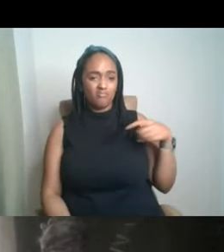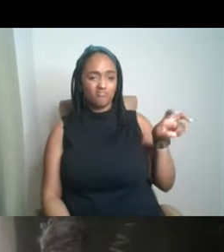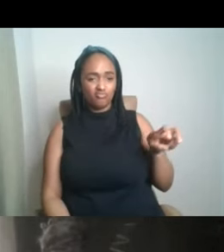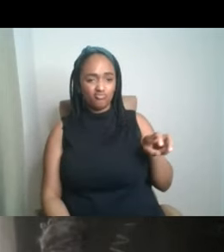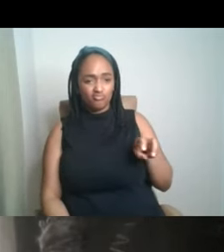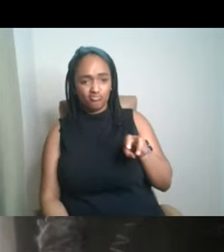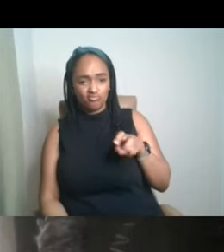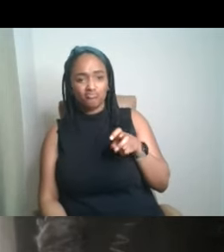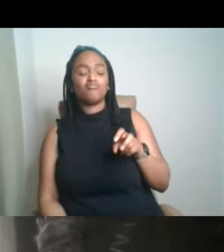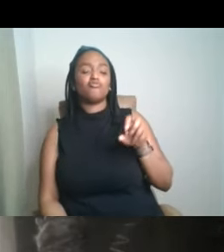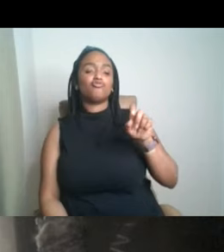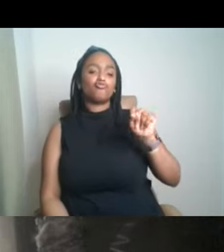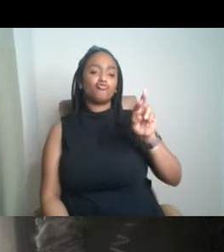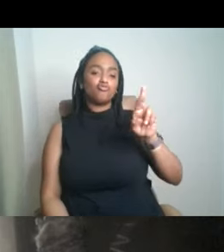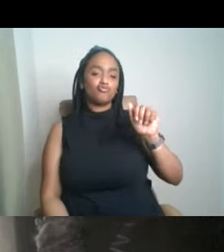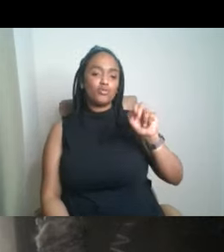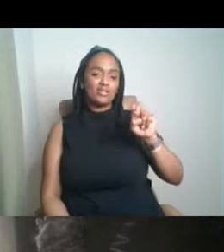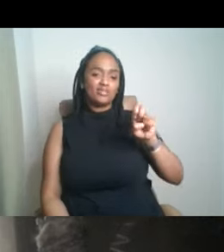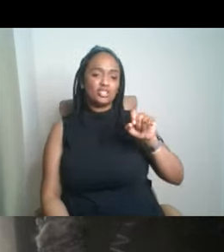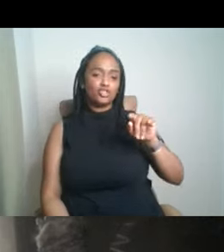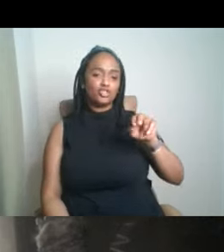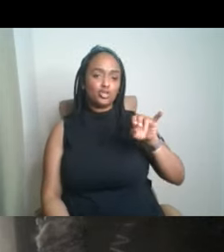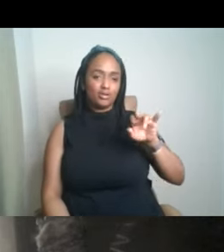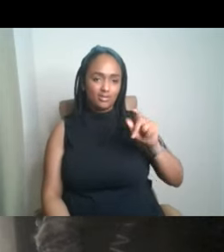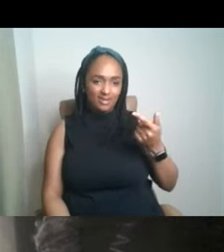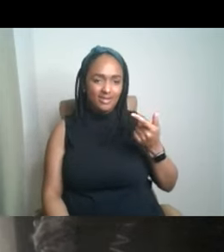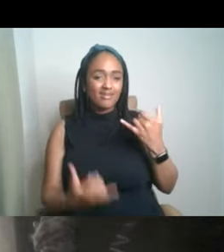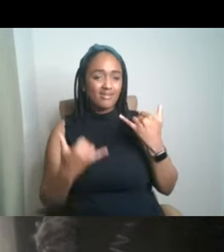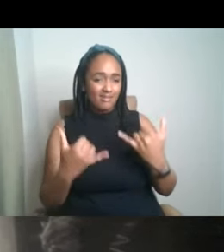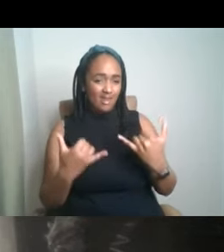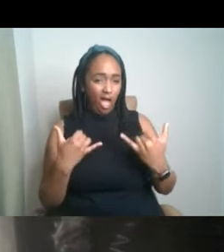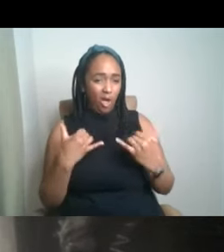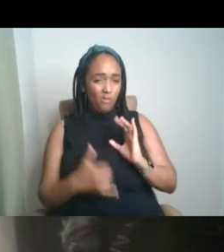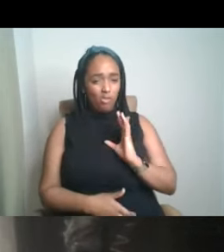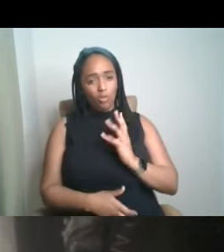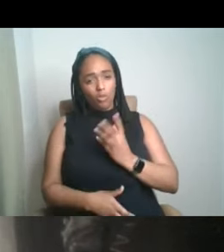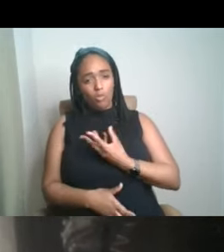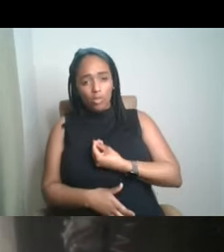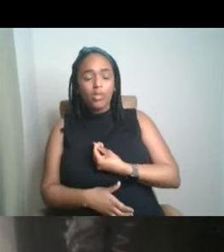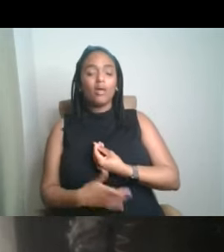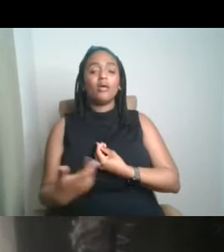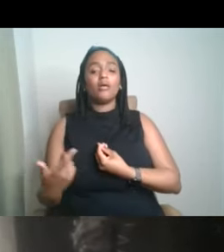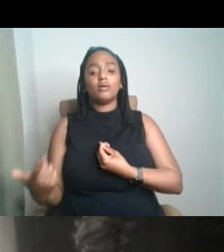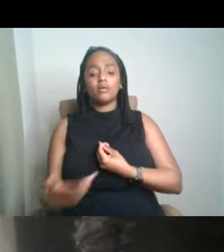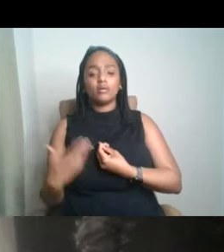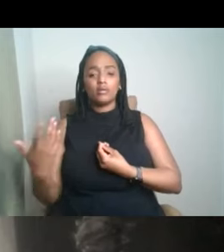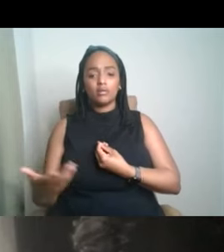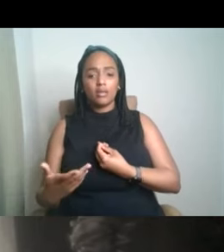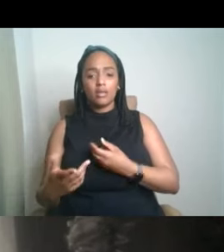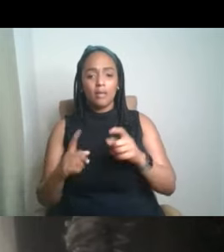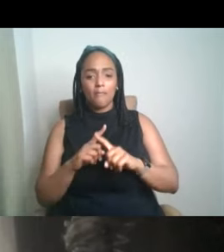because I eventually migrated to an environment where I was allowed to not be affected by something like heaven and